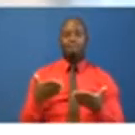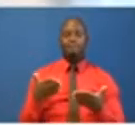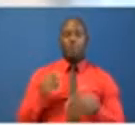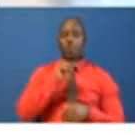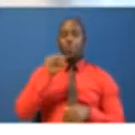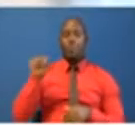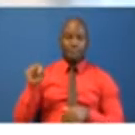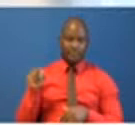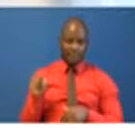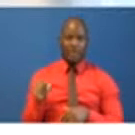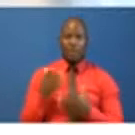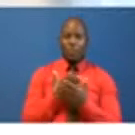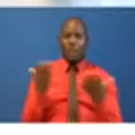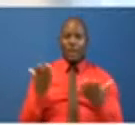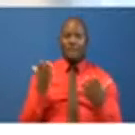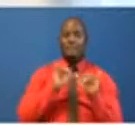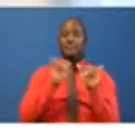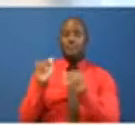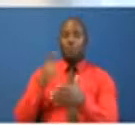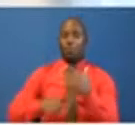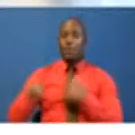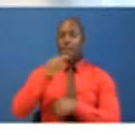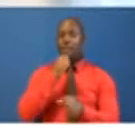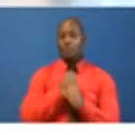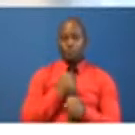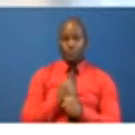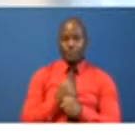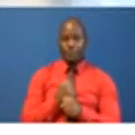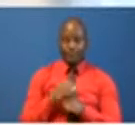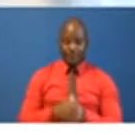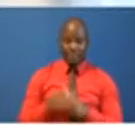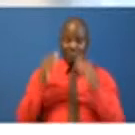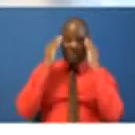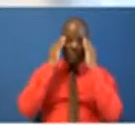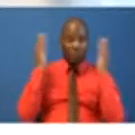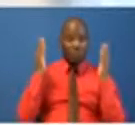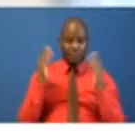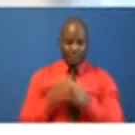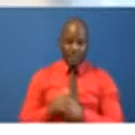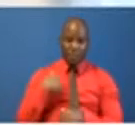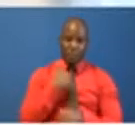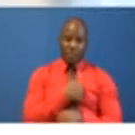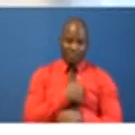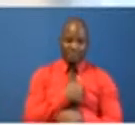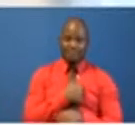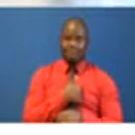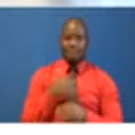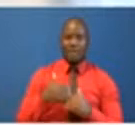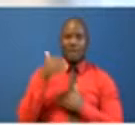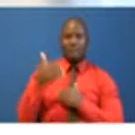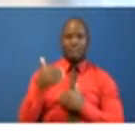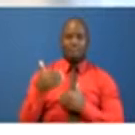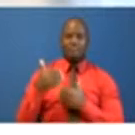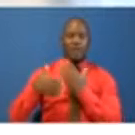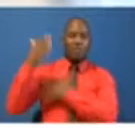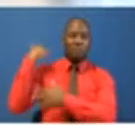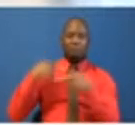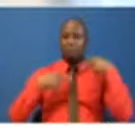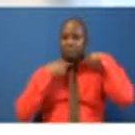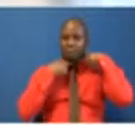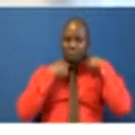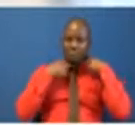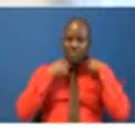are and where they are and what they do they don't know so we're still in the realm of the colonial